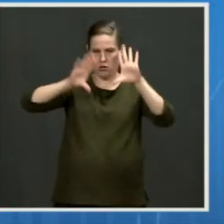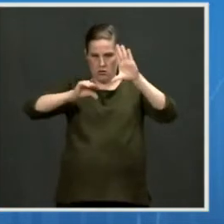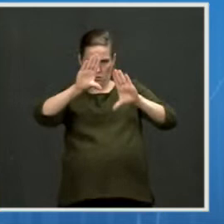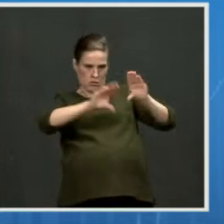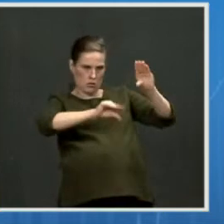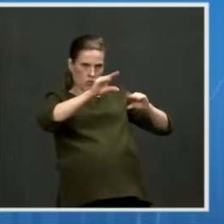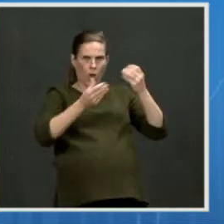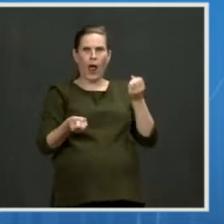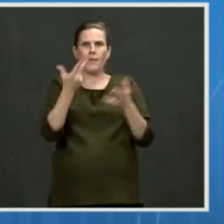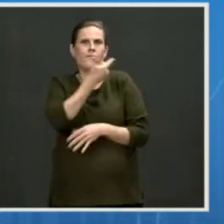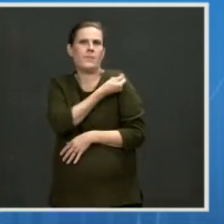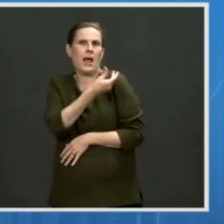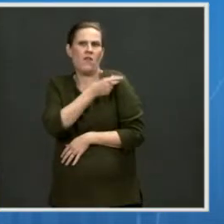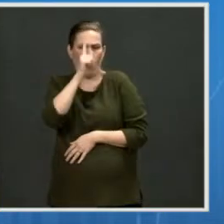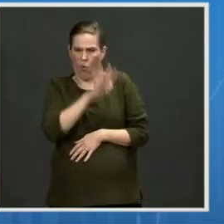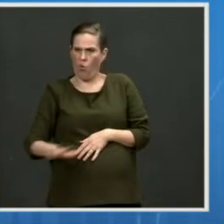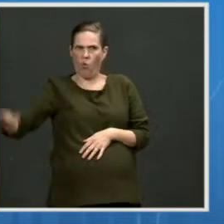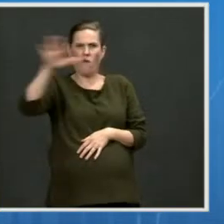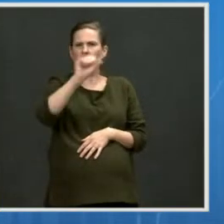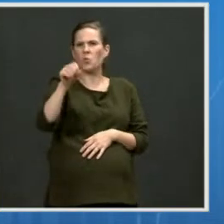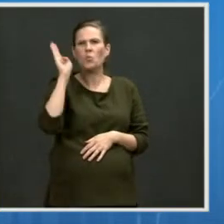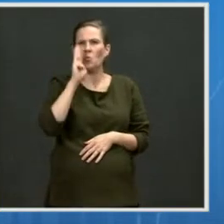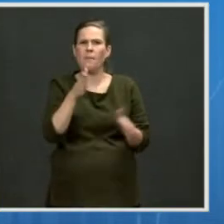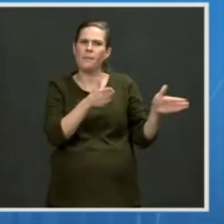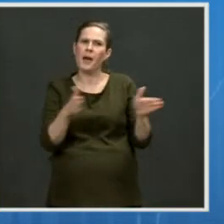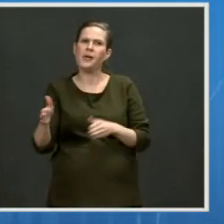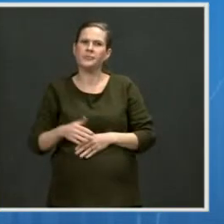forward. Next question.